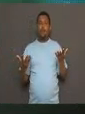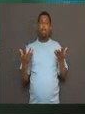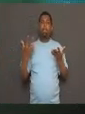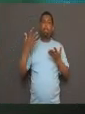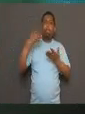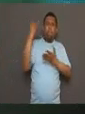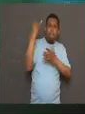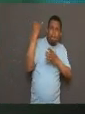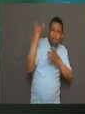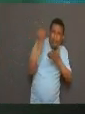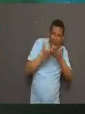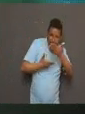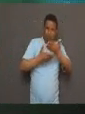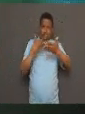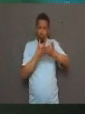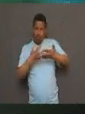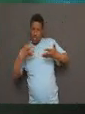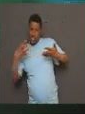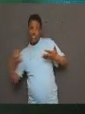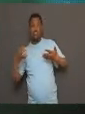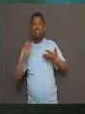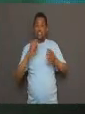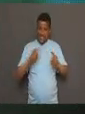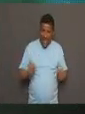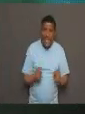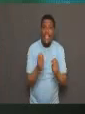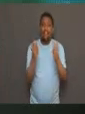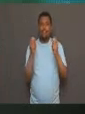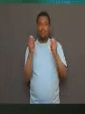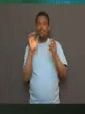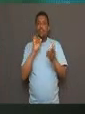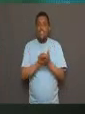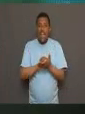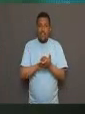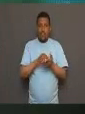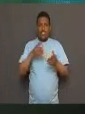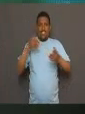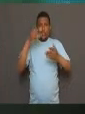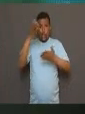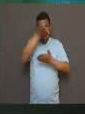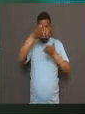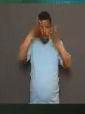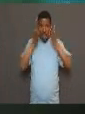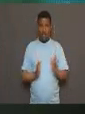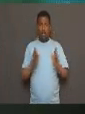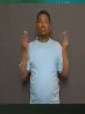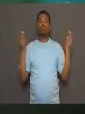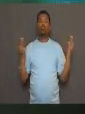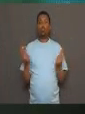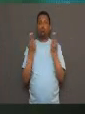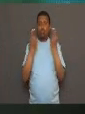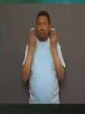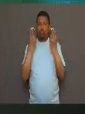Map projection is a technique that cartographers use